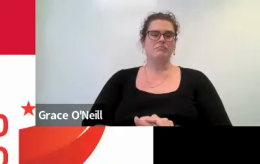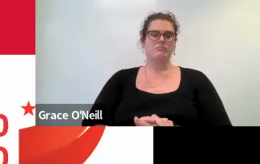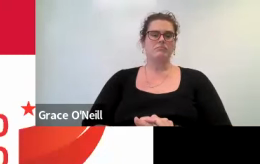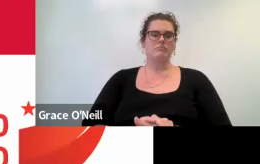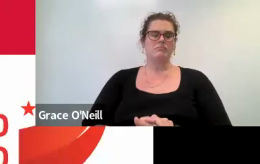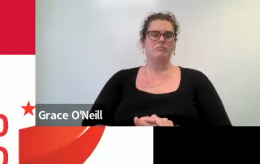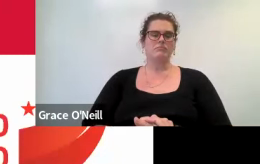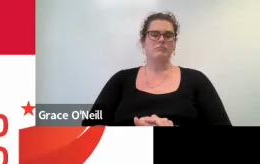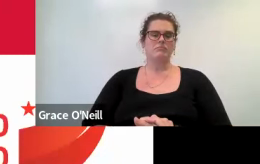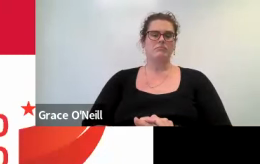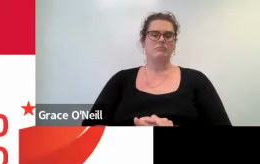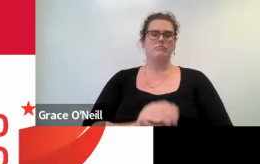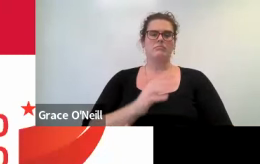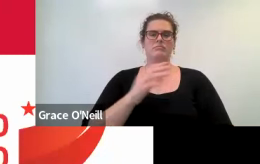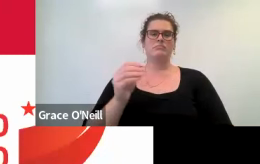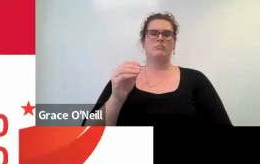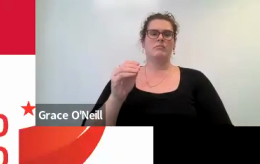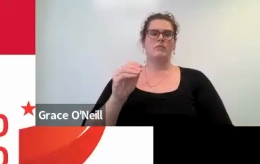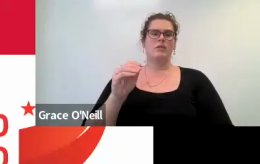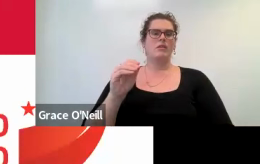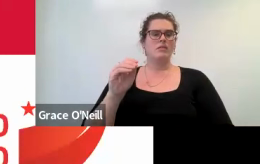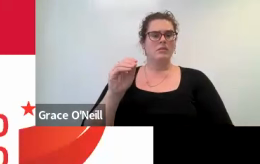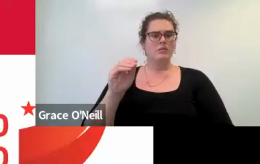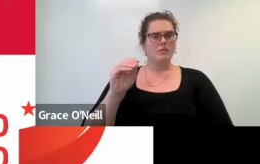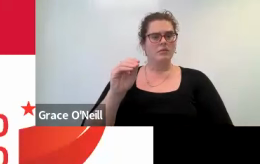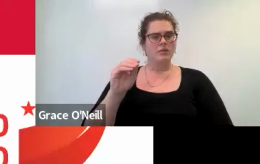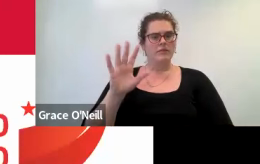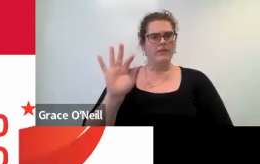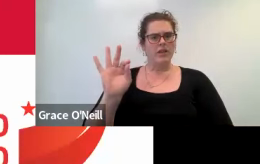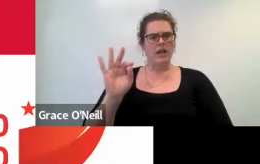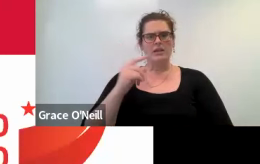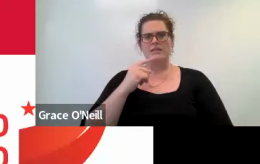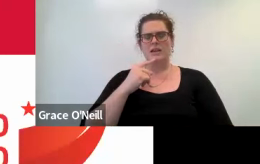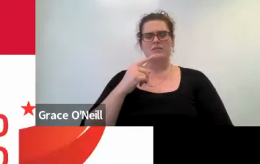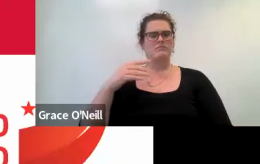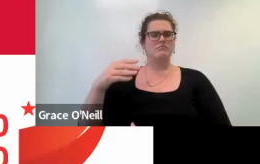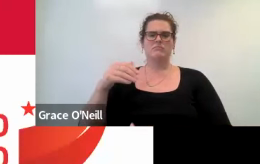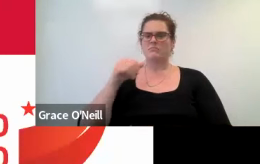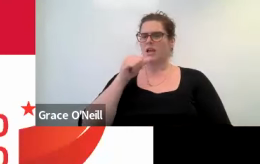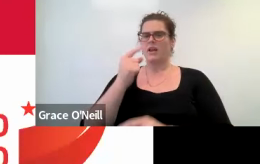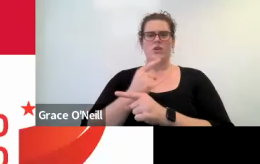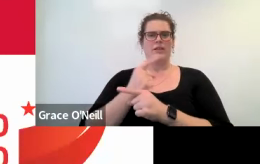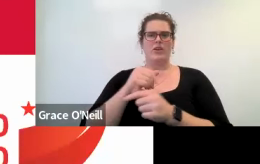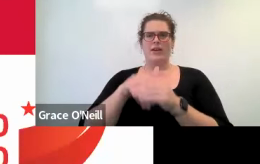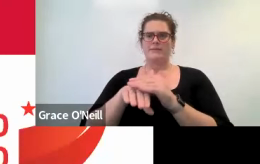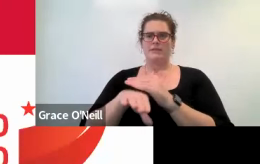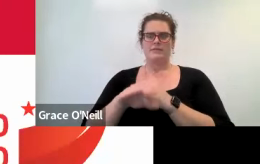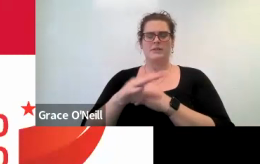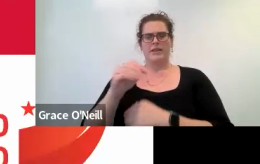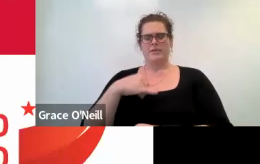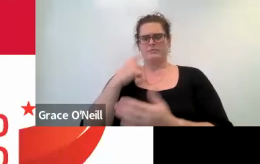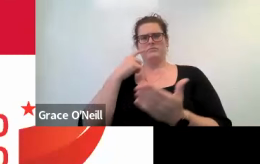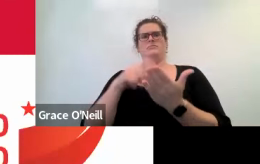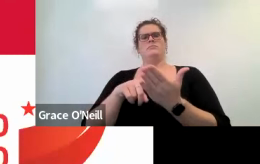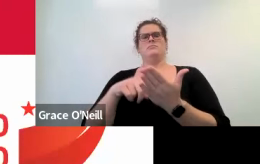having access to regular health care, or 8%. And that was concerning.